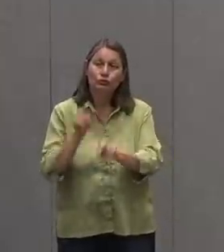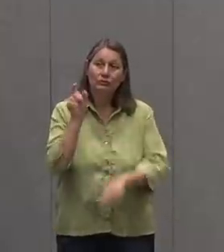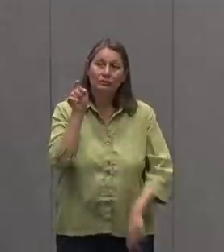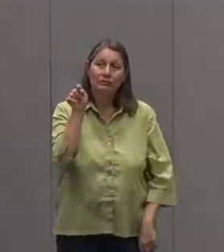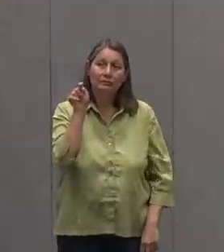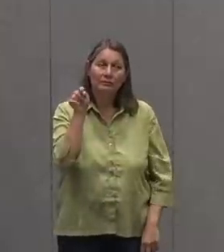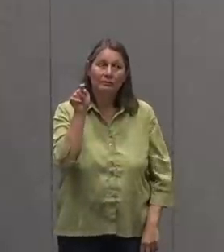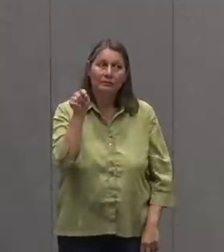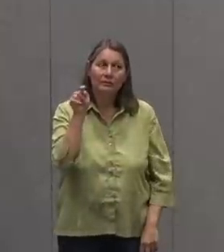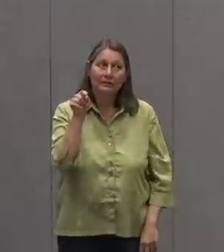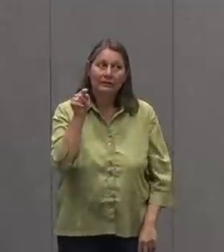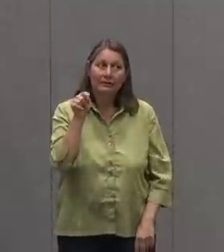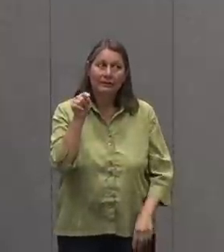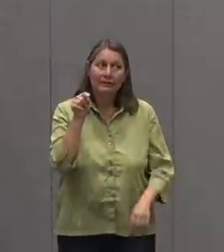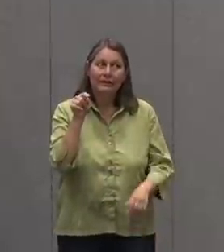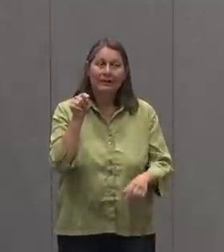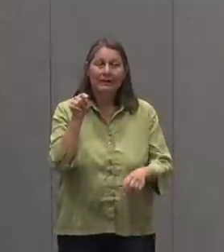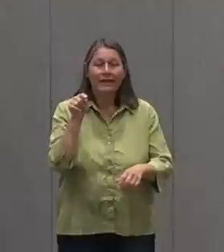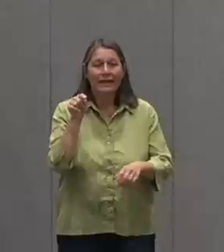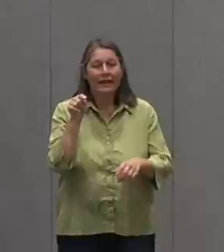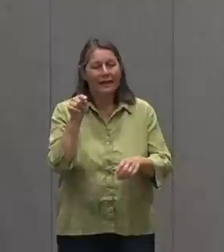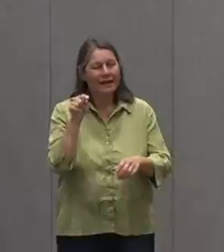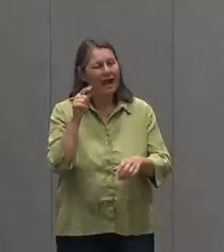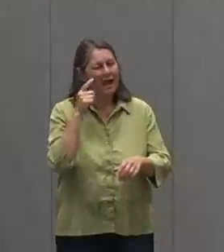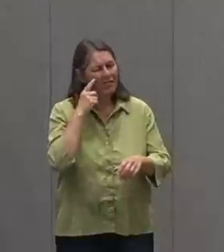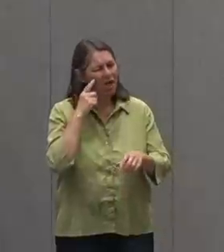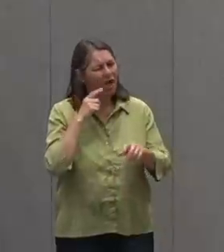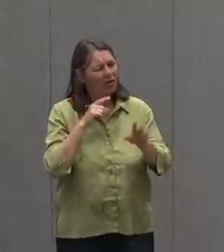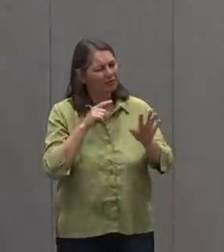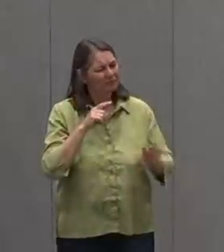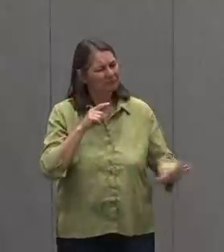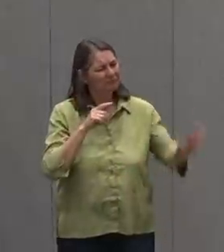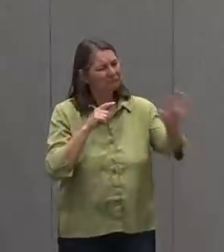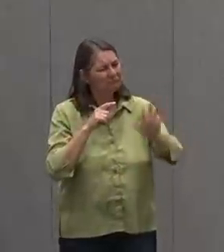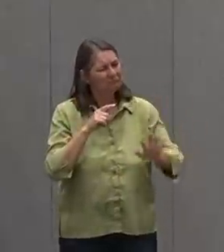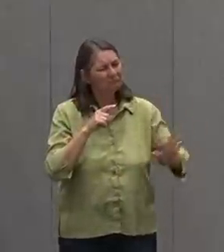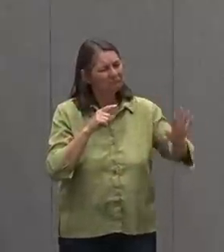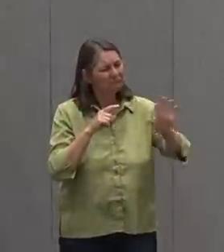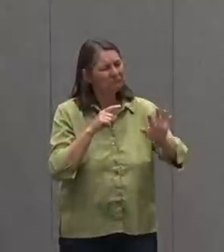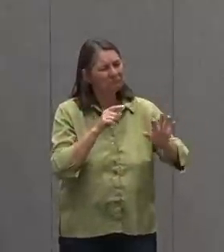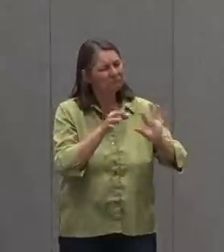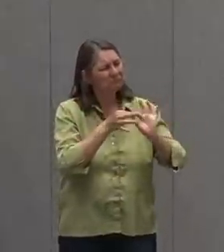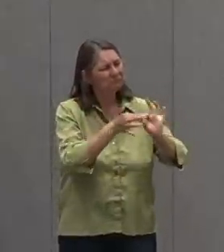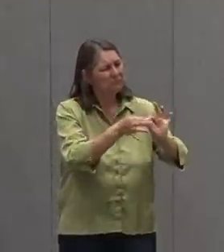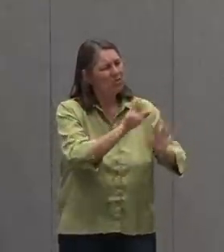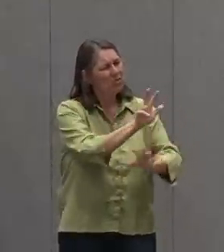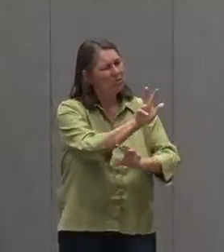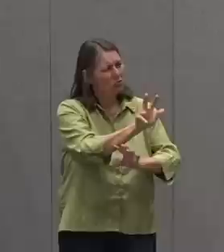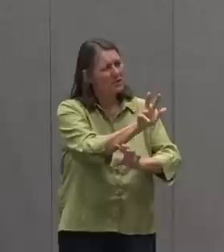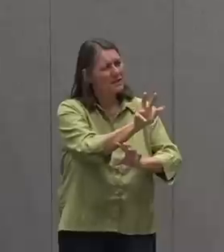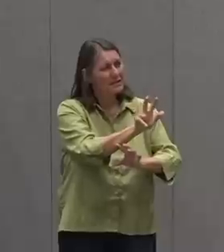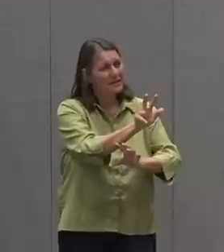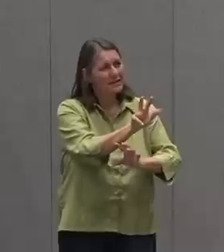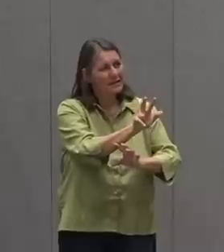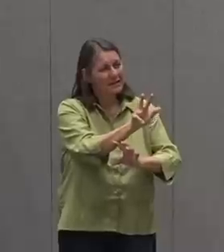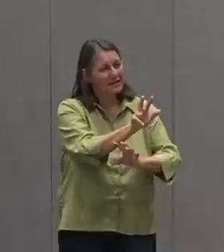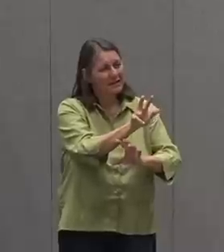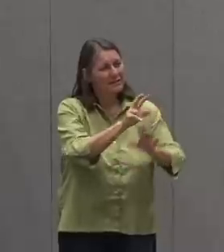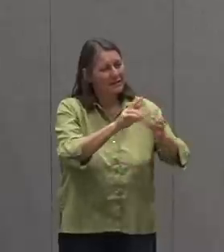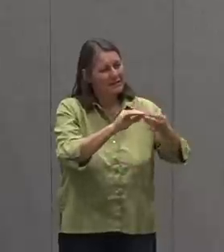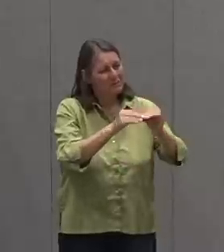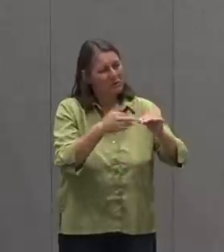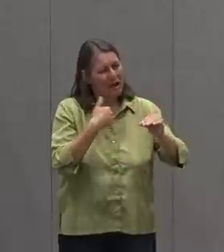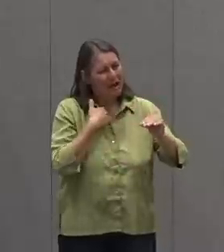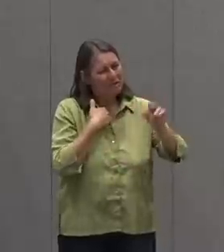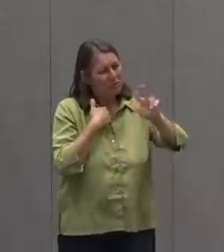And I remember I thought something had to do with the 3s over here, because I was thinking that, you know, these numbers had 3s in them. But when it